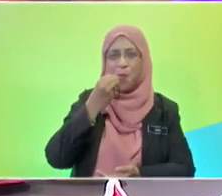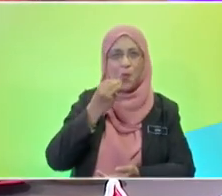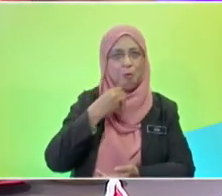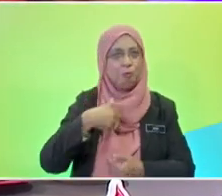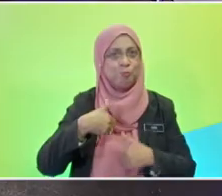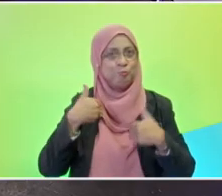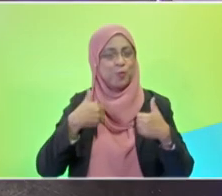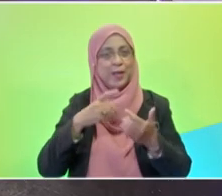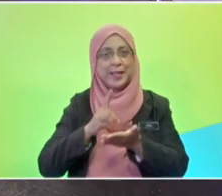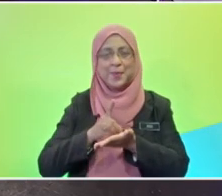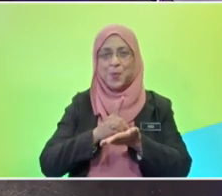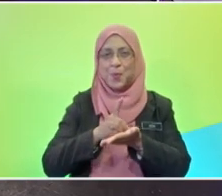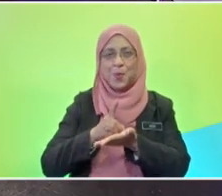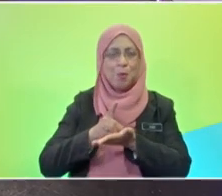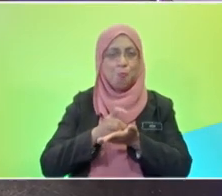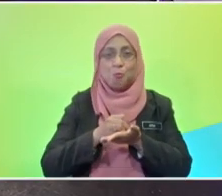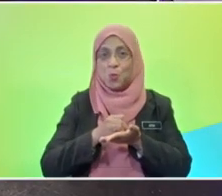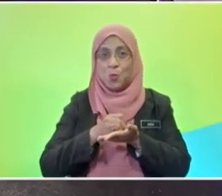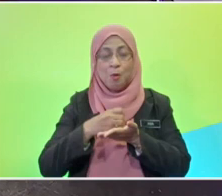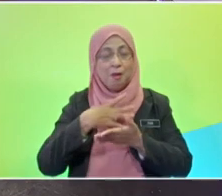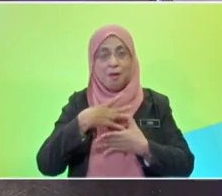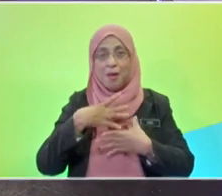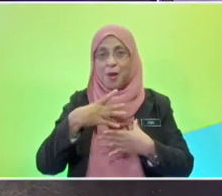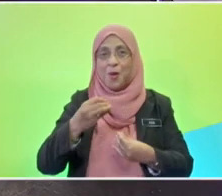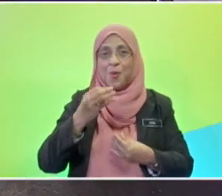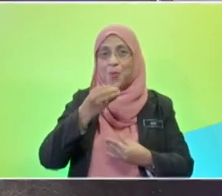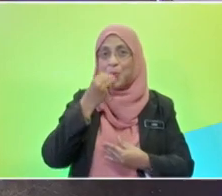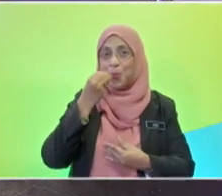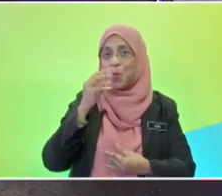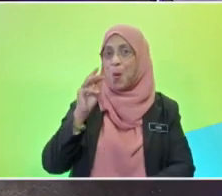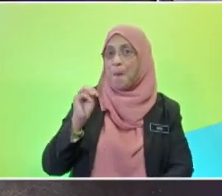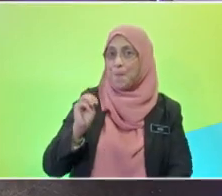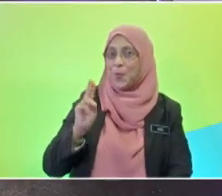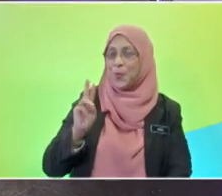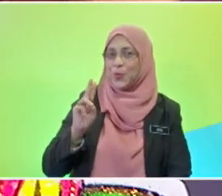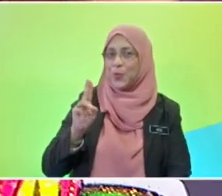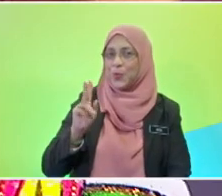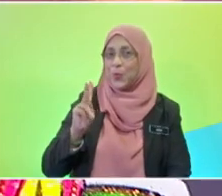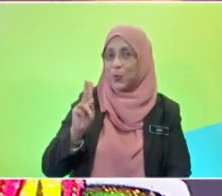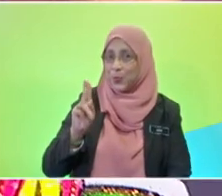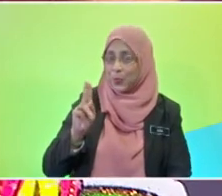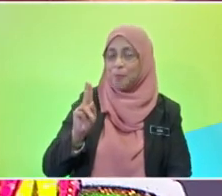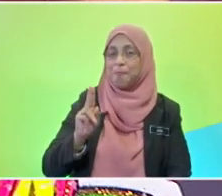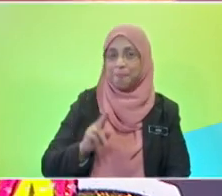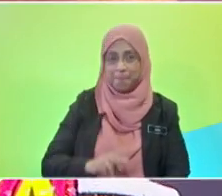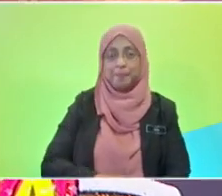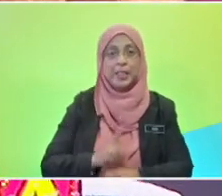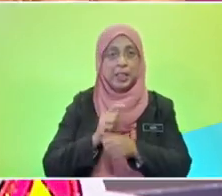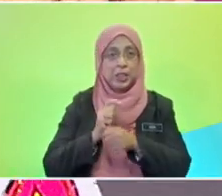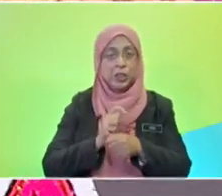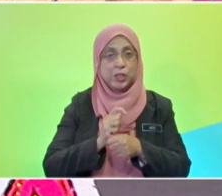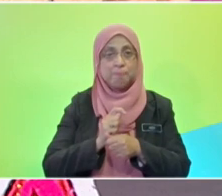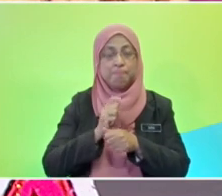On Deepavali, the most famous food is the muruku. Okay, muruku is the traditional